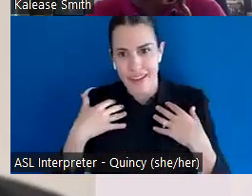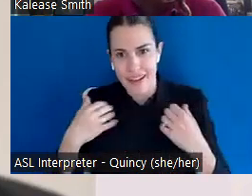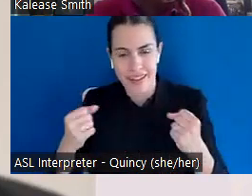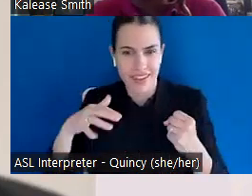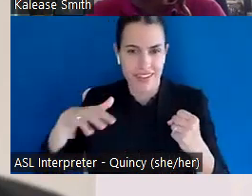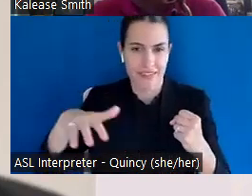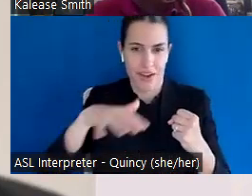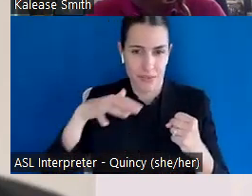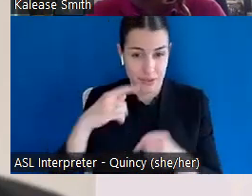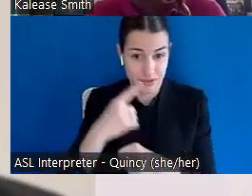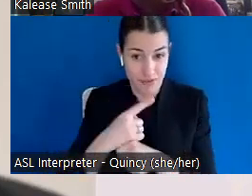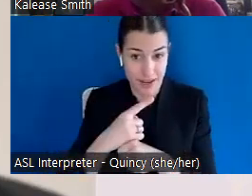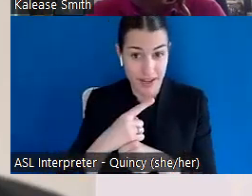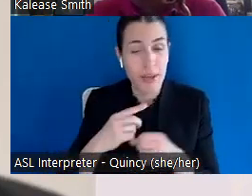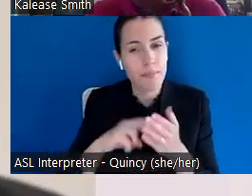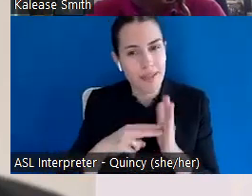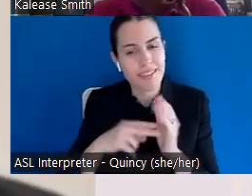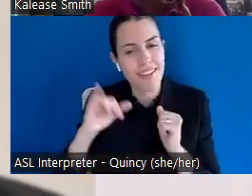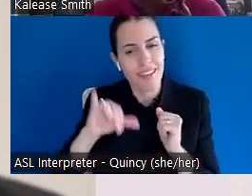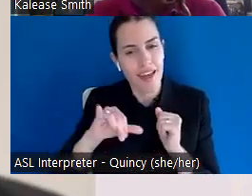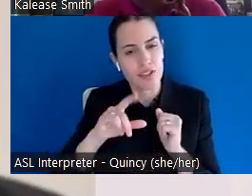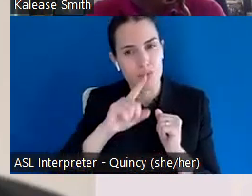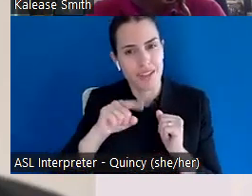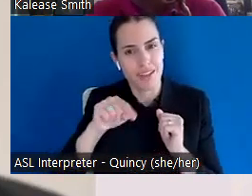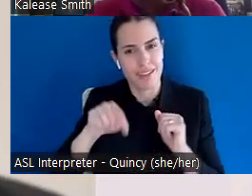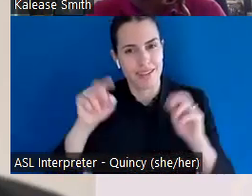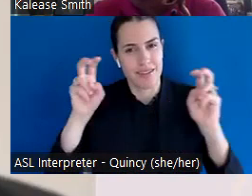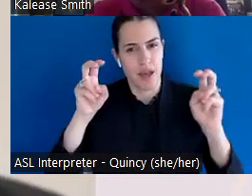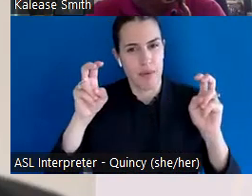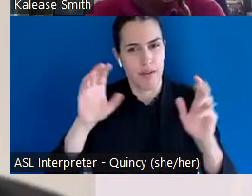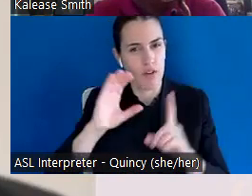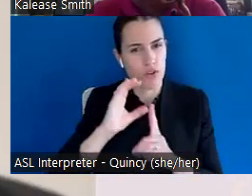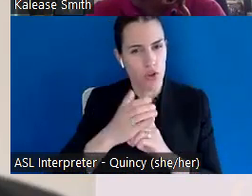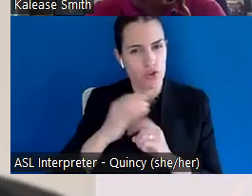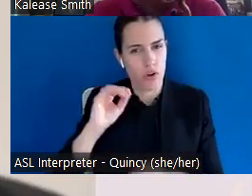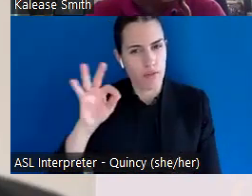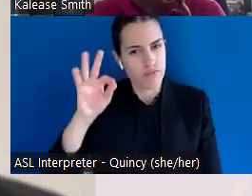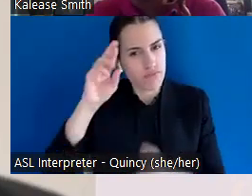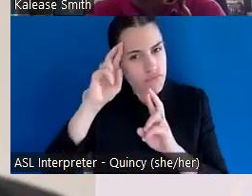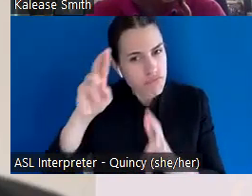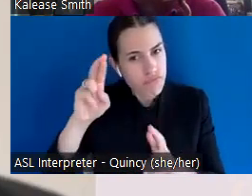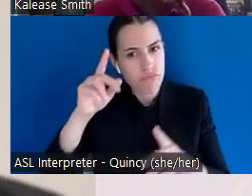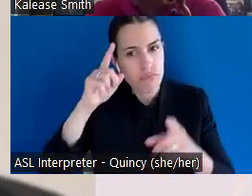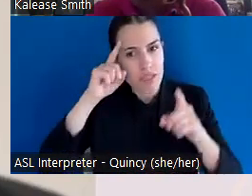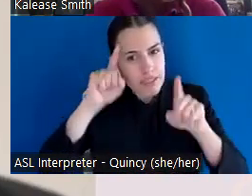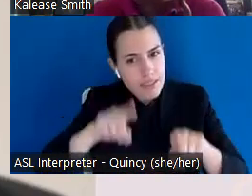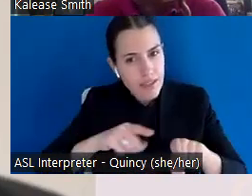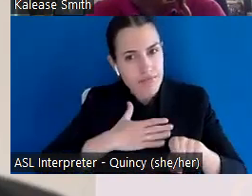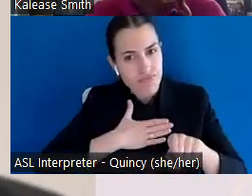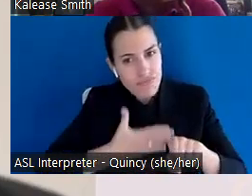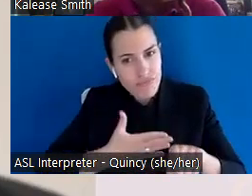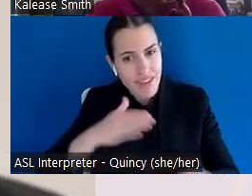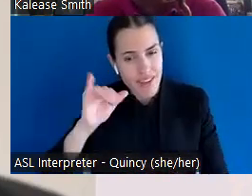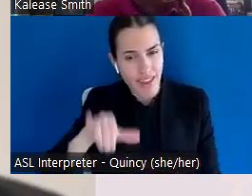too, right? And so that really speaks to this whole topic of creating a culture that has consent and respect. So I'm really